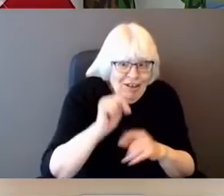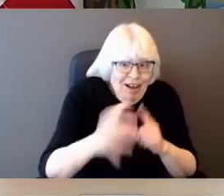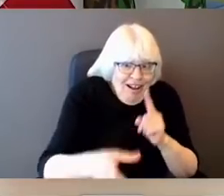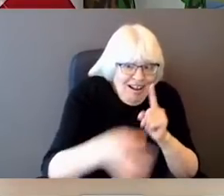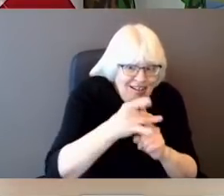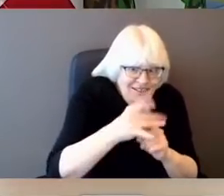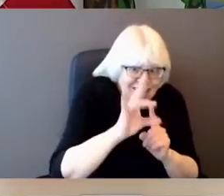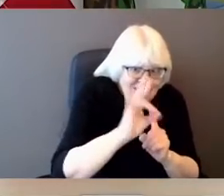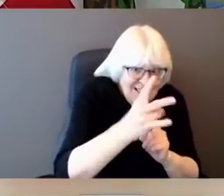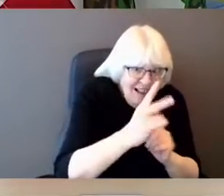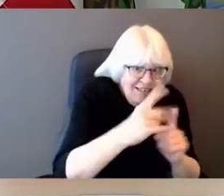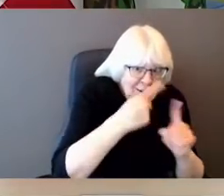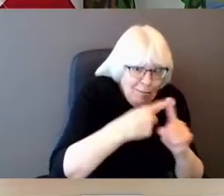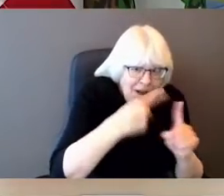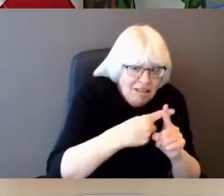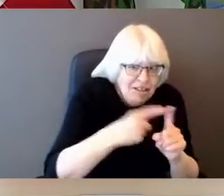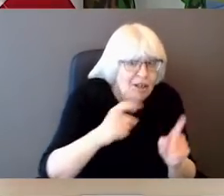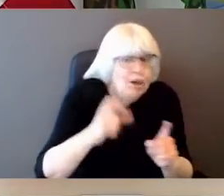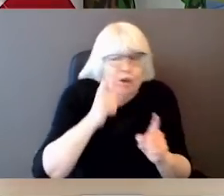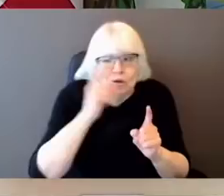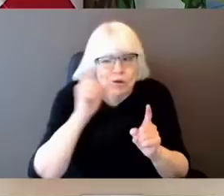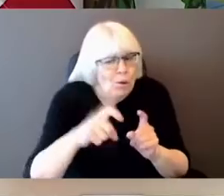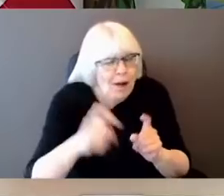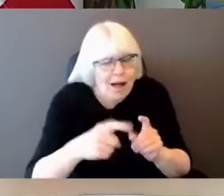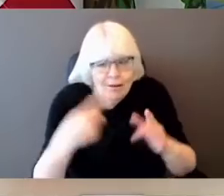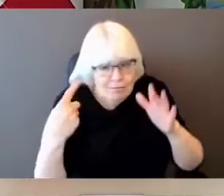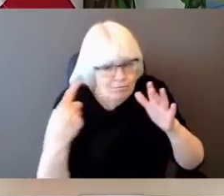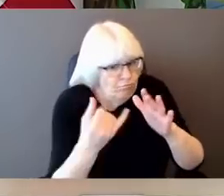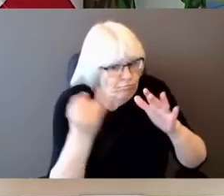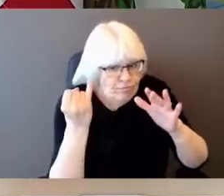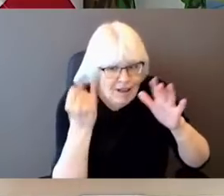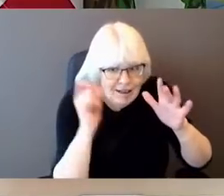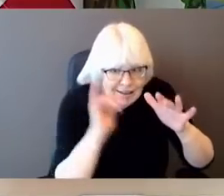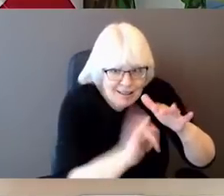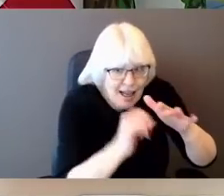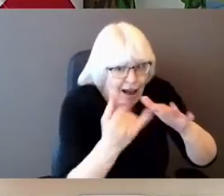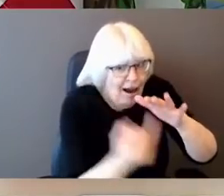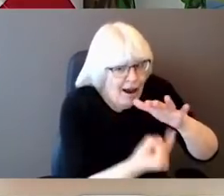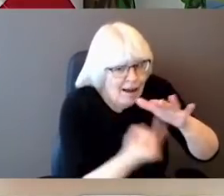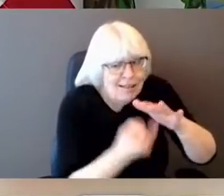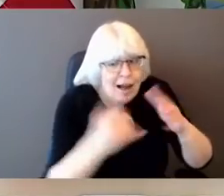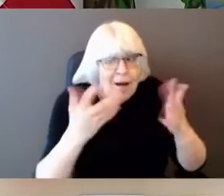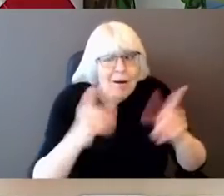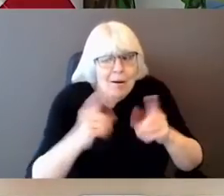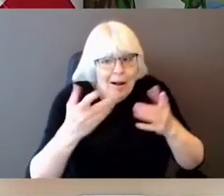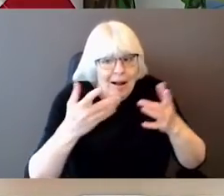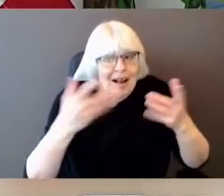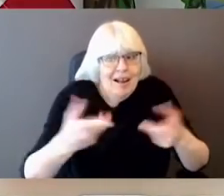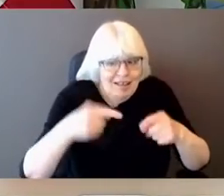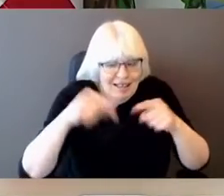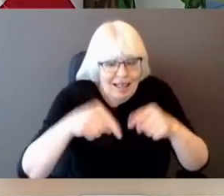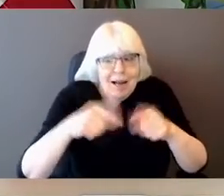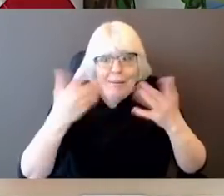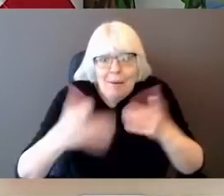way. And Dr. Cameron, I'm looking up at the speaker. Dr. Cameron, was there anything you wanted to add there?